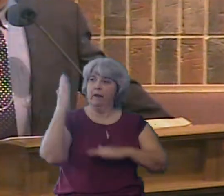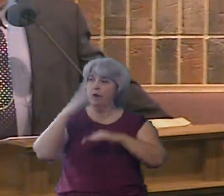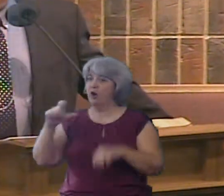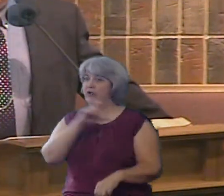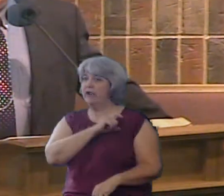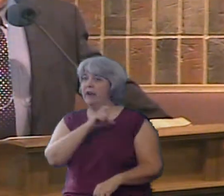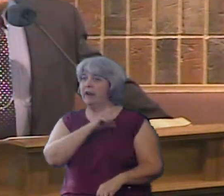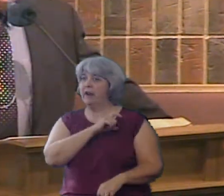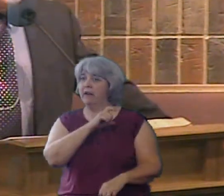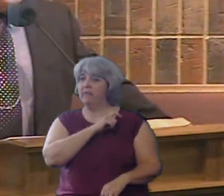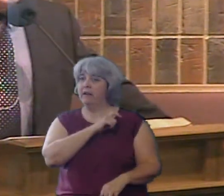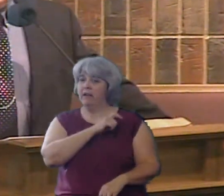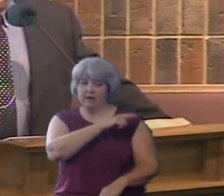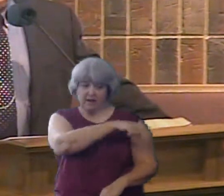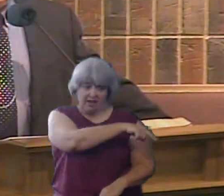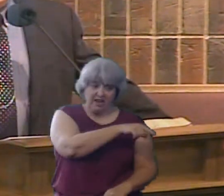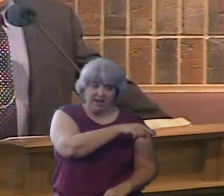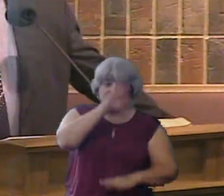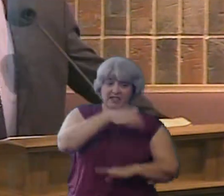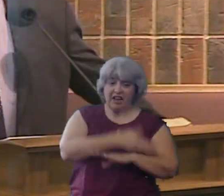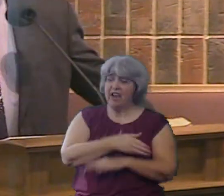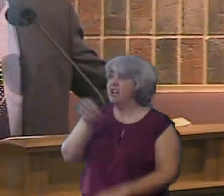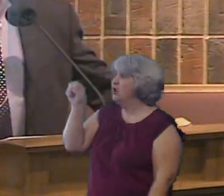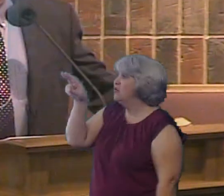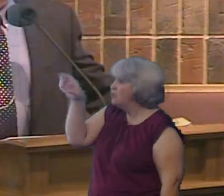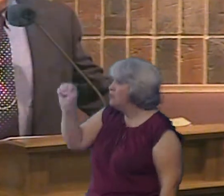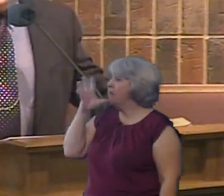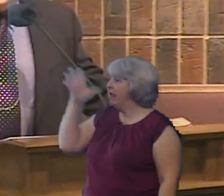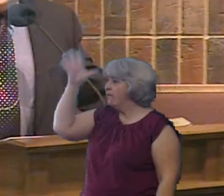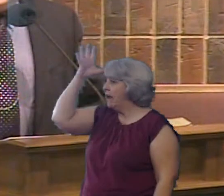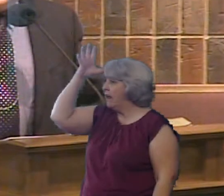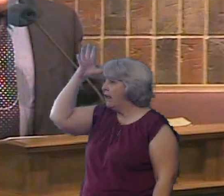lost. The judge said, get out.